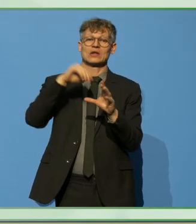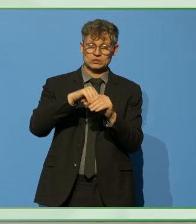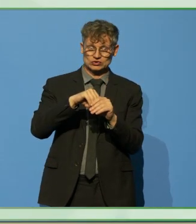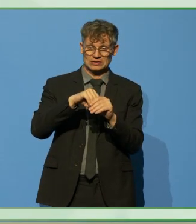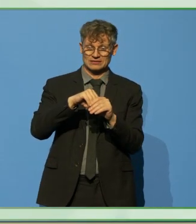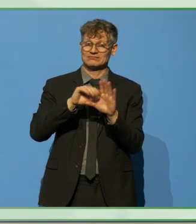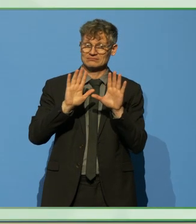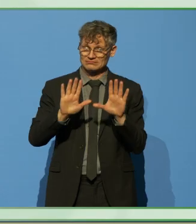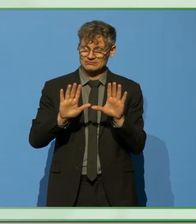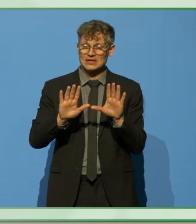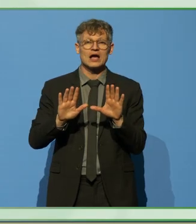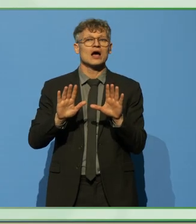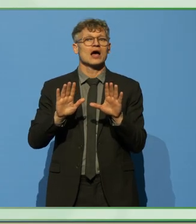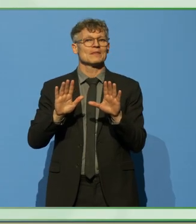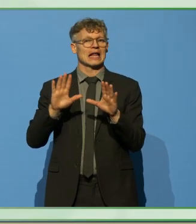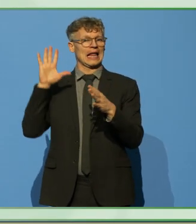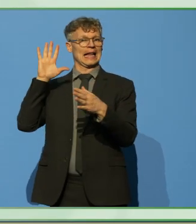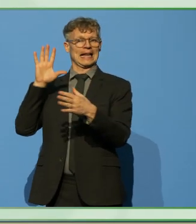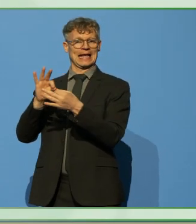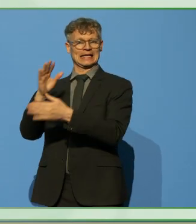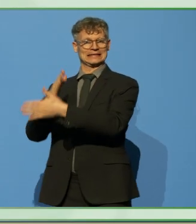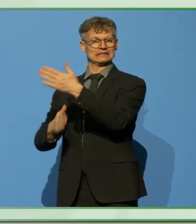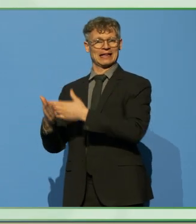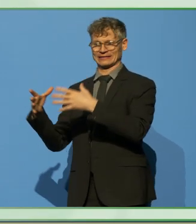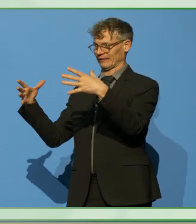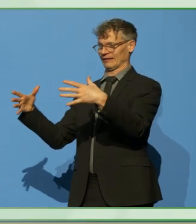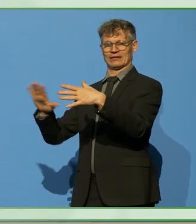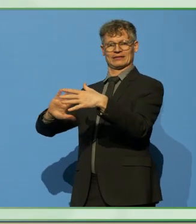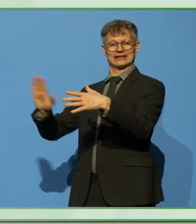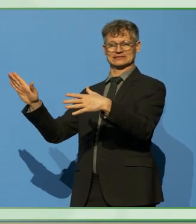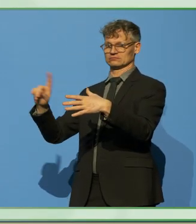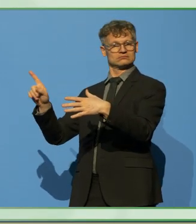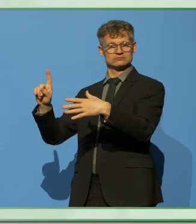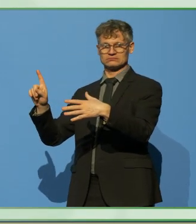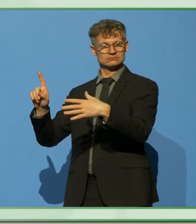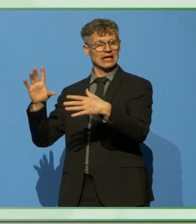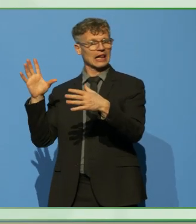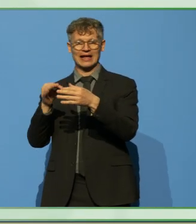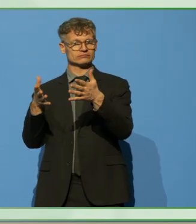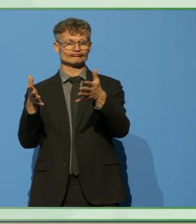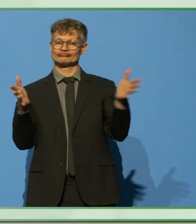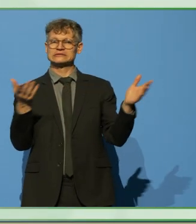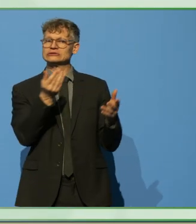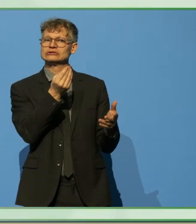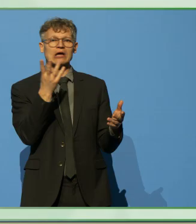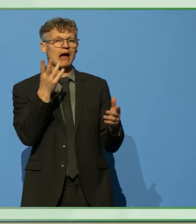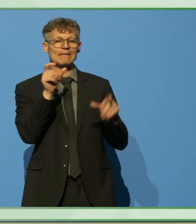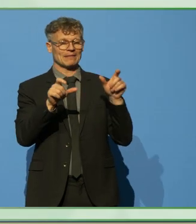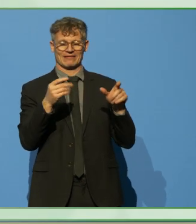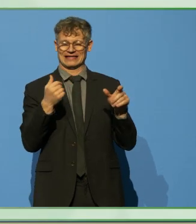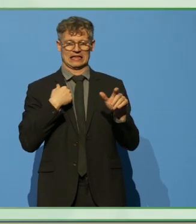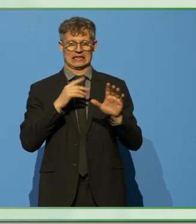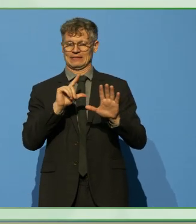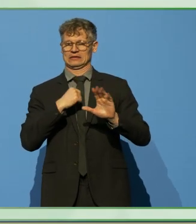about people with a disability, but it could also be people that just find it difficult to get into the digital world. So